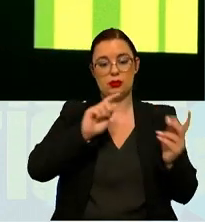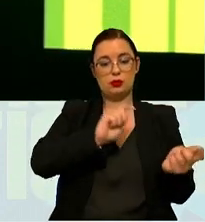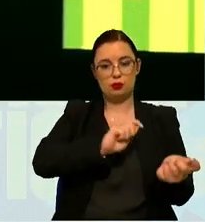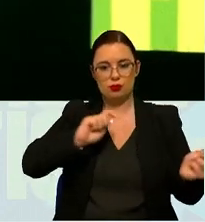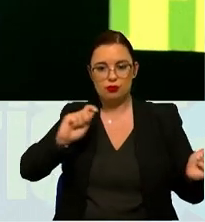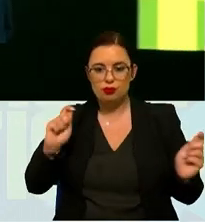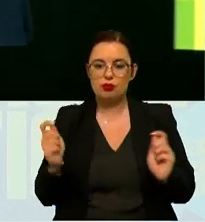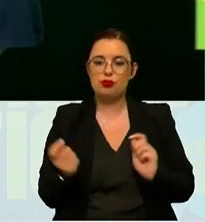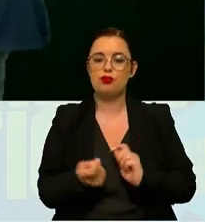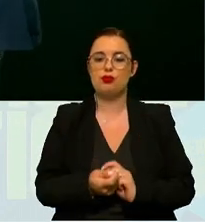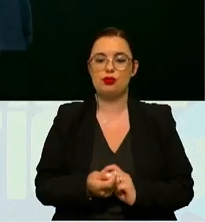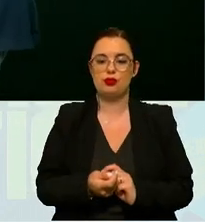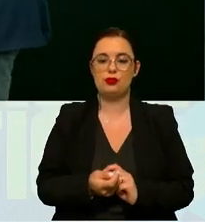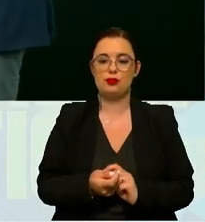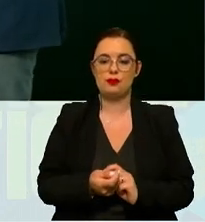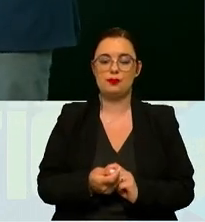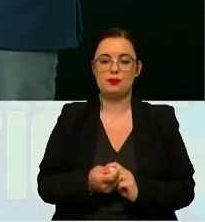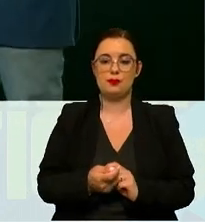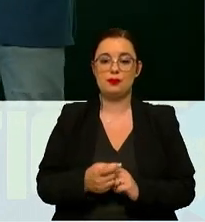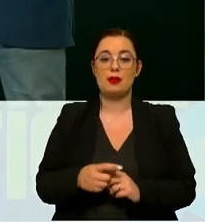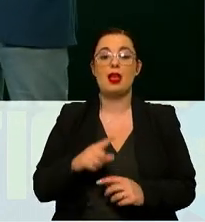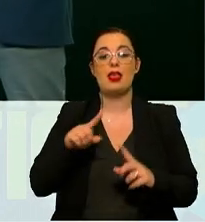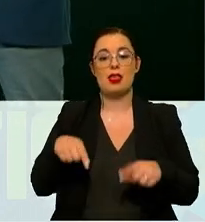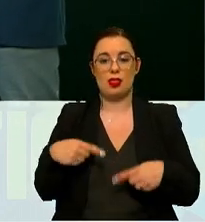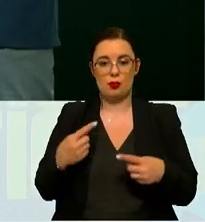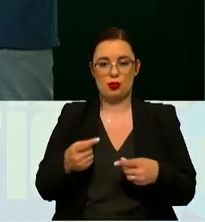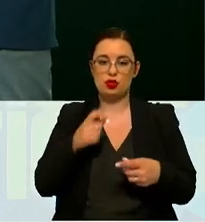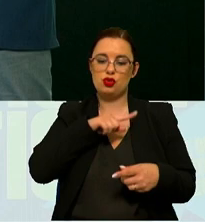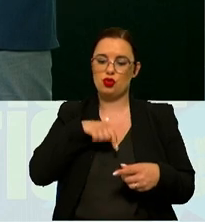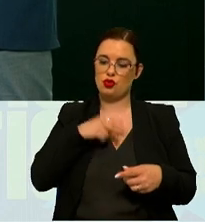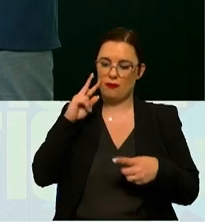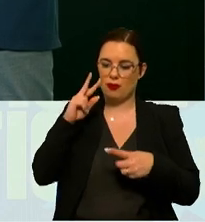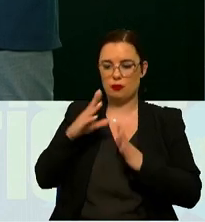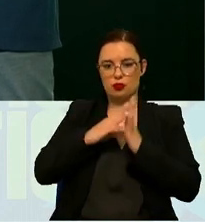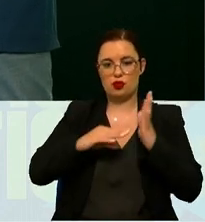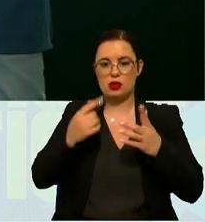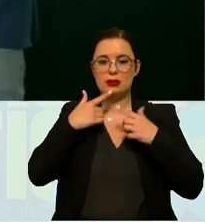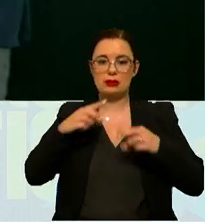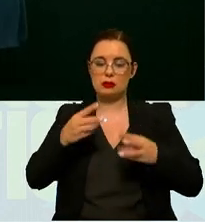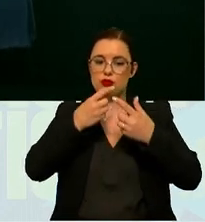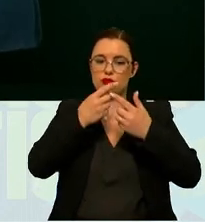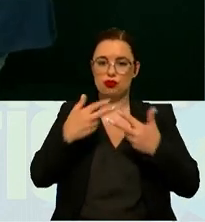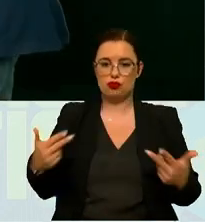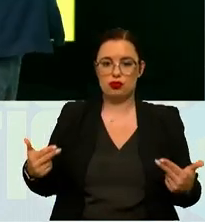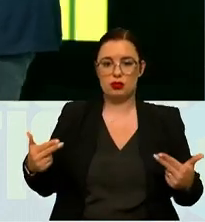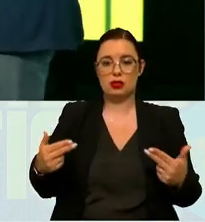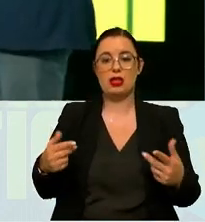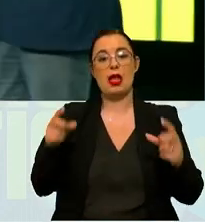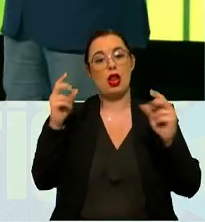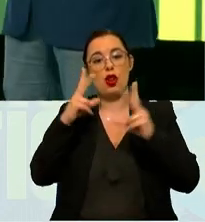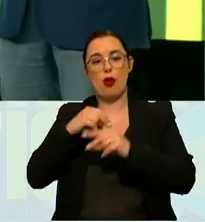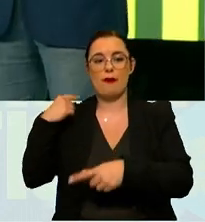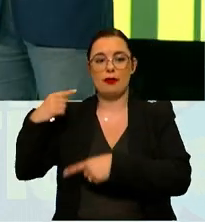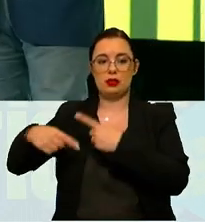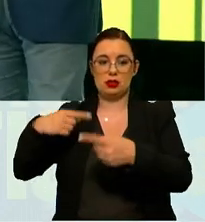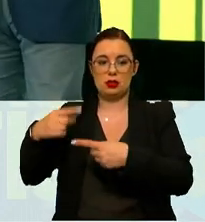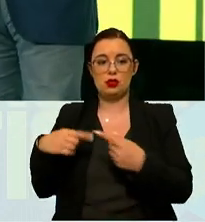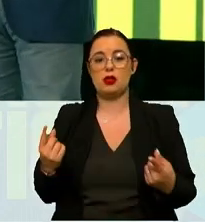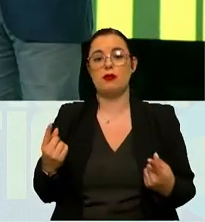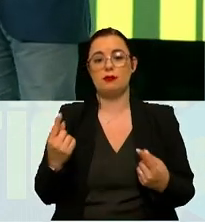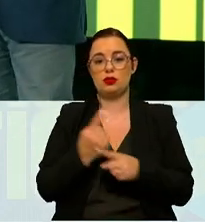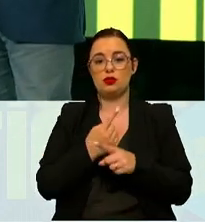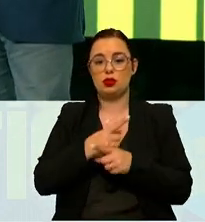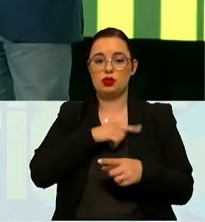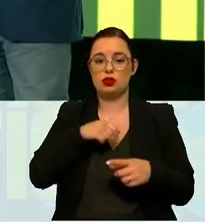transformers that were the birth of the large language models that have given us these new generative AI capabilities that we are